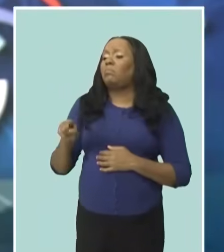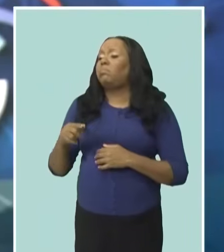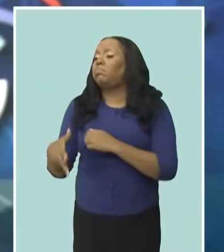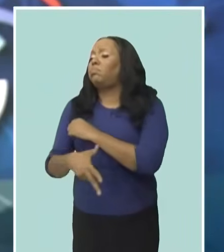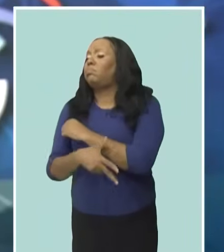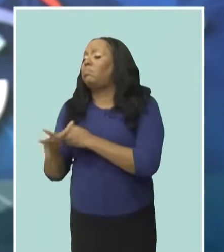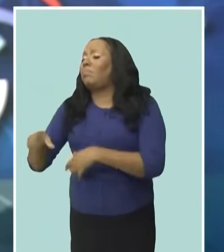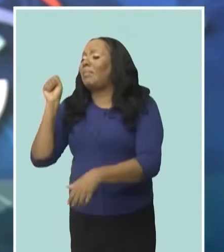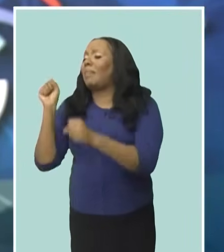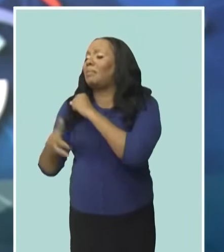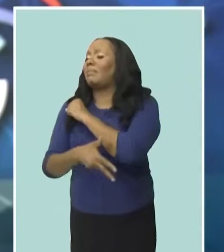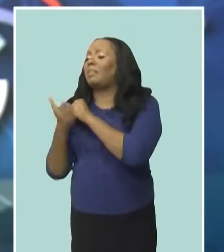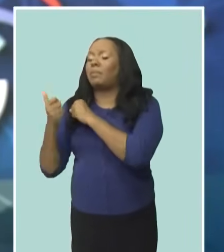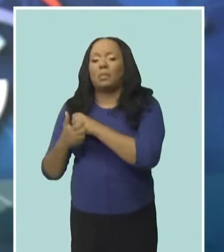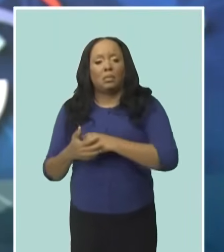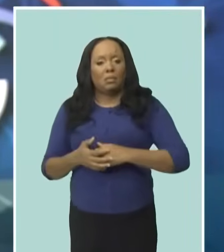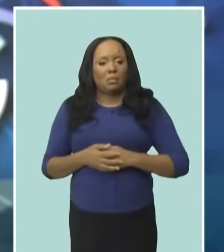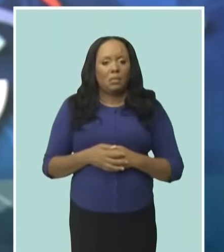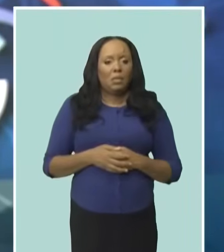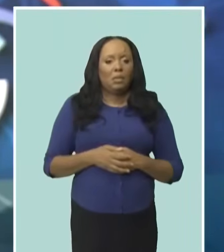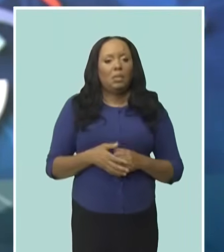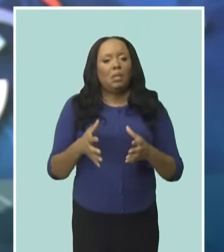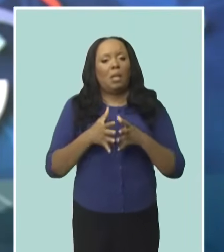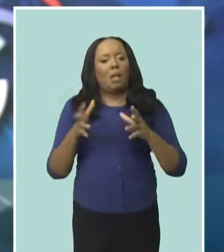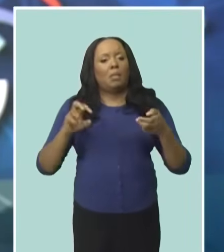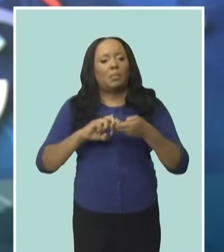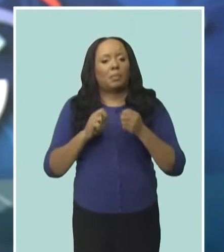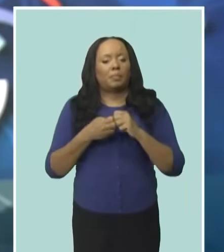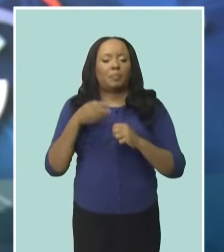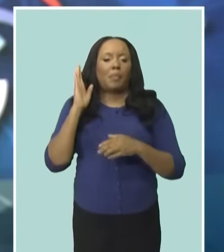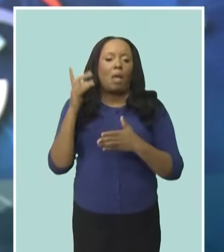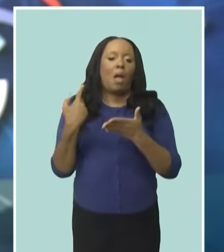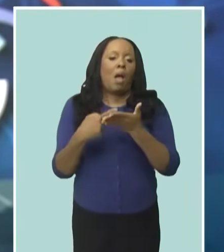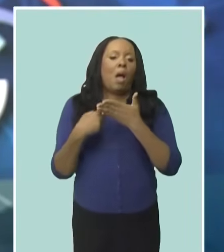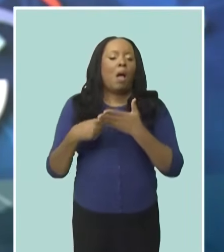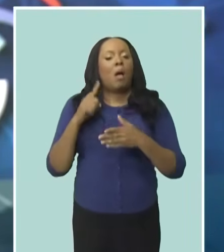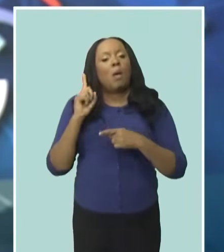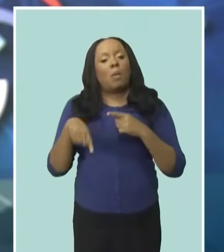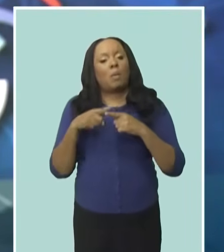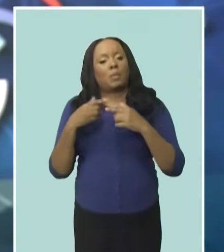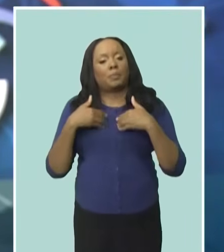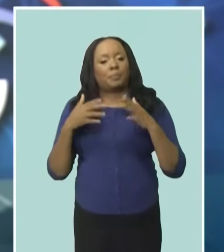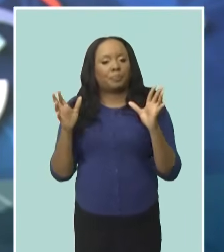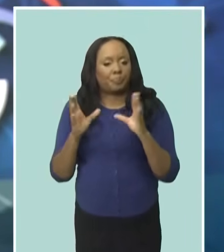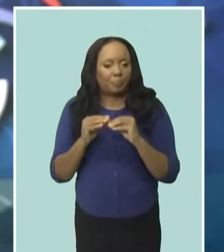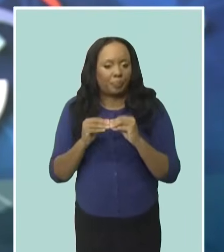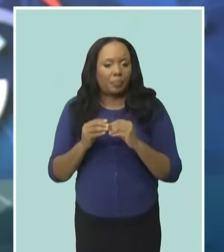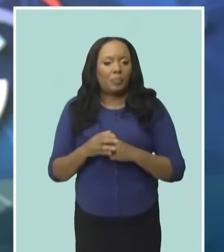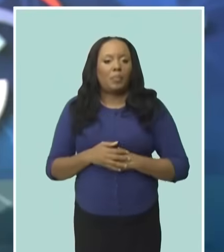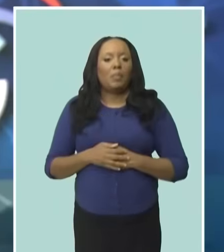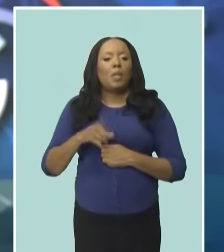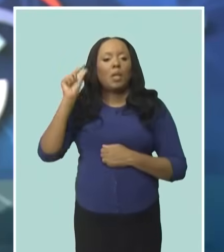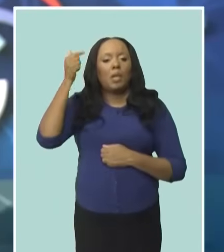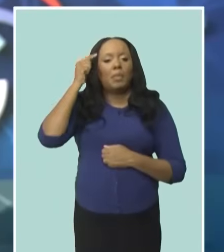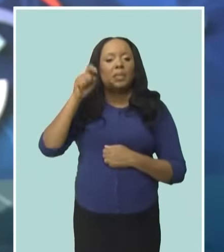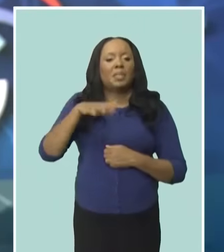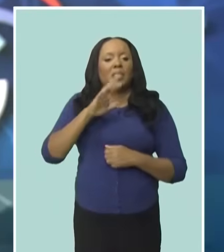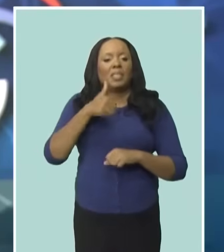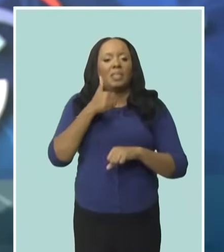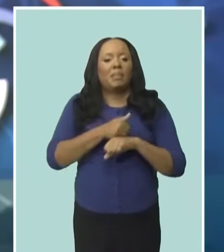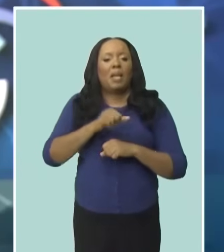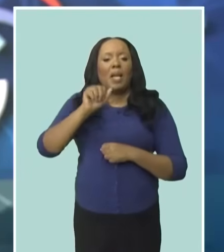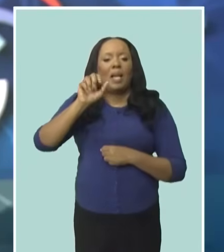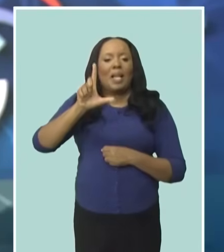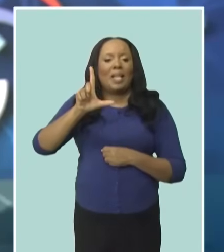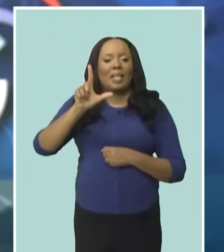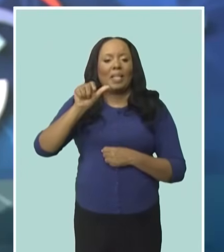Mr. Paul says a number of outstanding issues will be discussed at the General Assembly, including the need for government to establish a